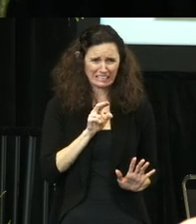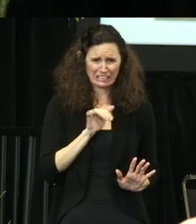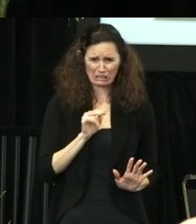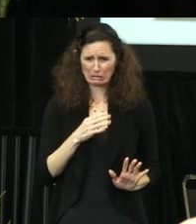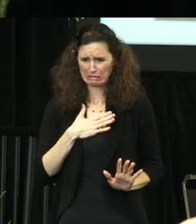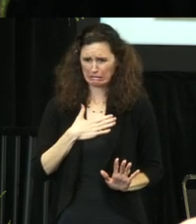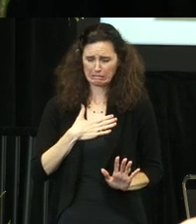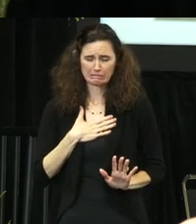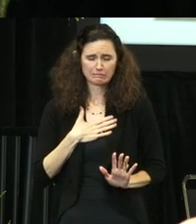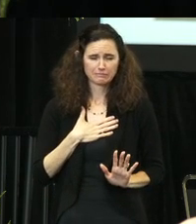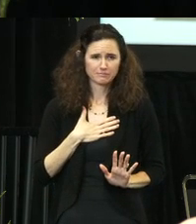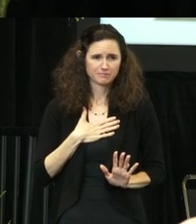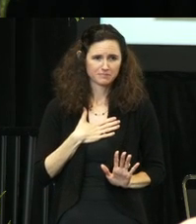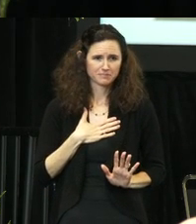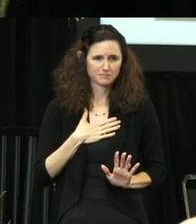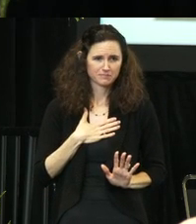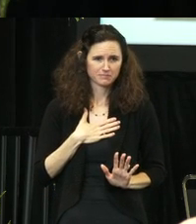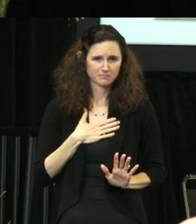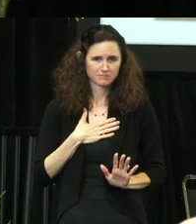rookie move.